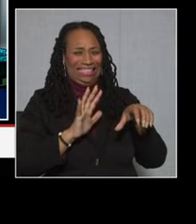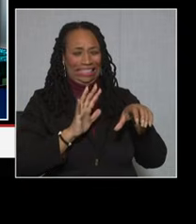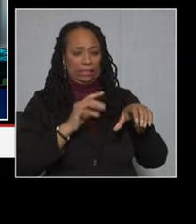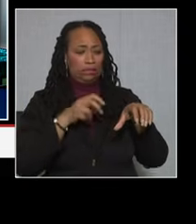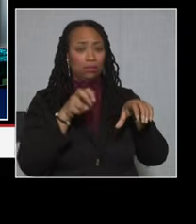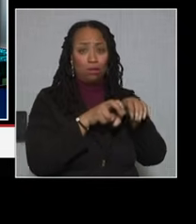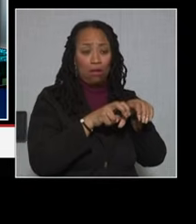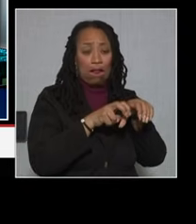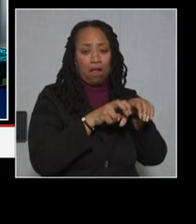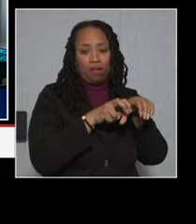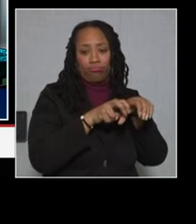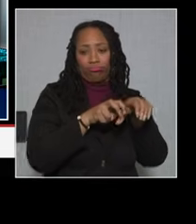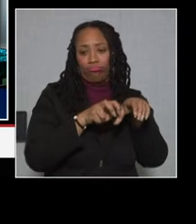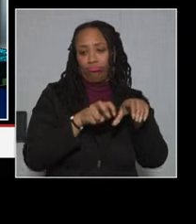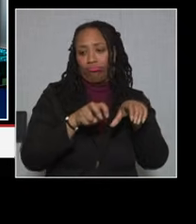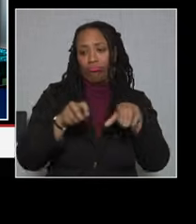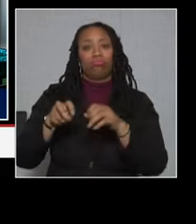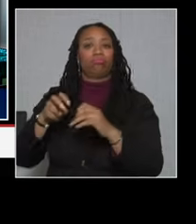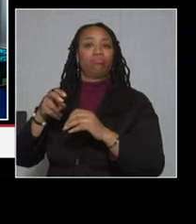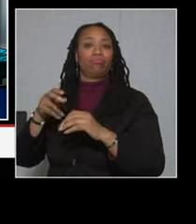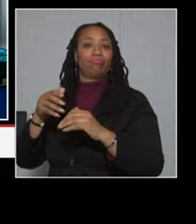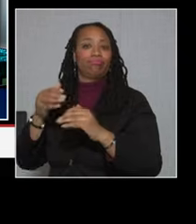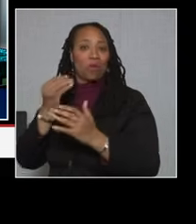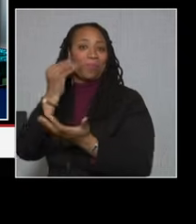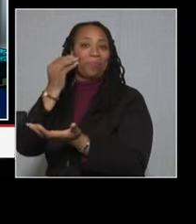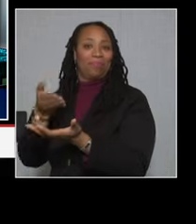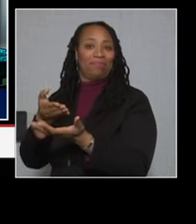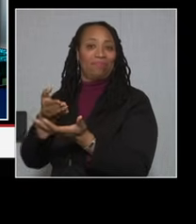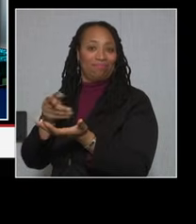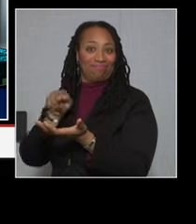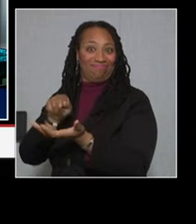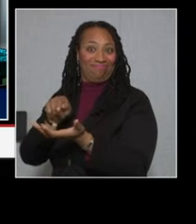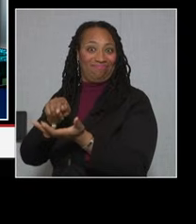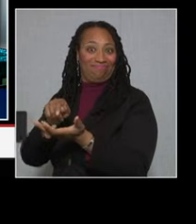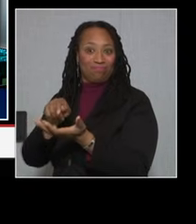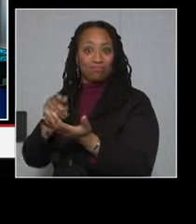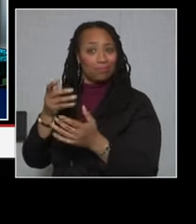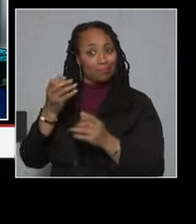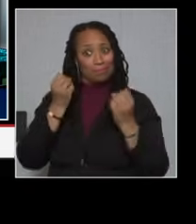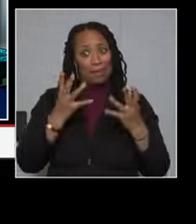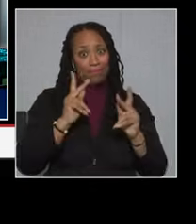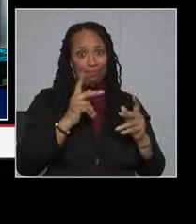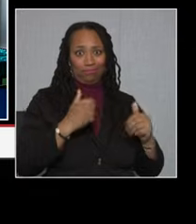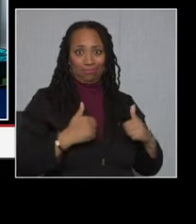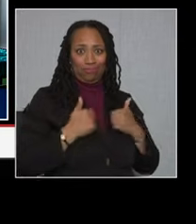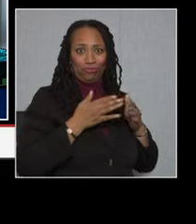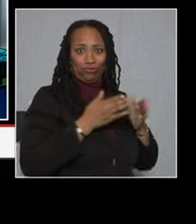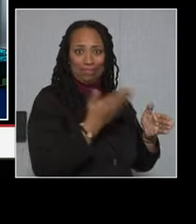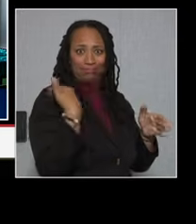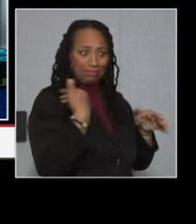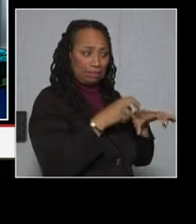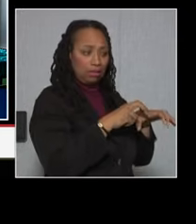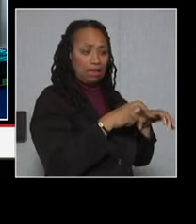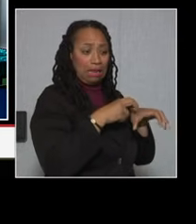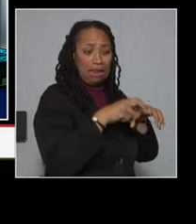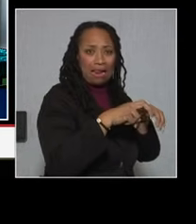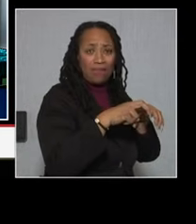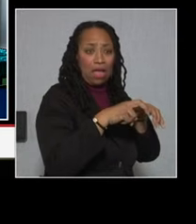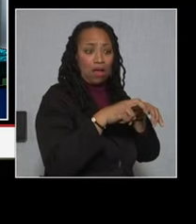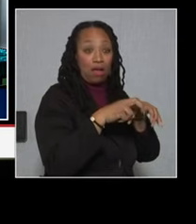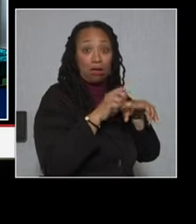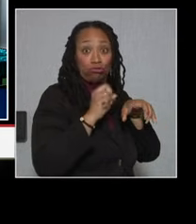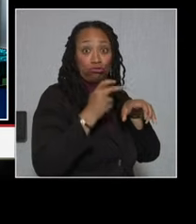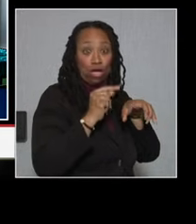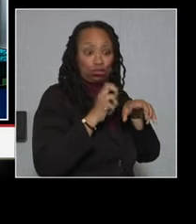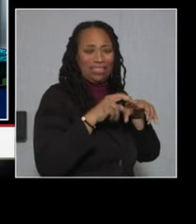street. Services such as mental health services, substance abuse services are located on site. No one has to go anywhere. And it